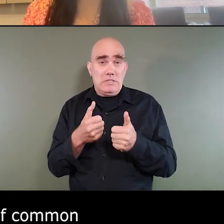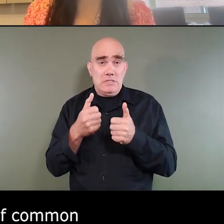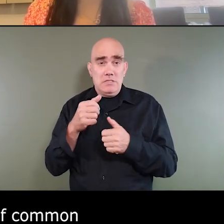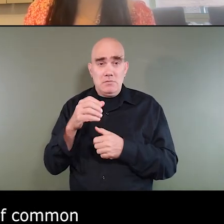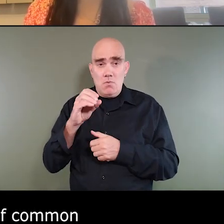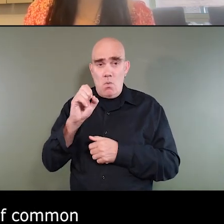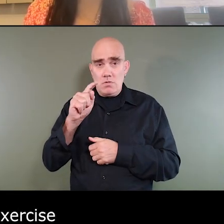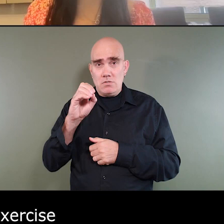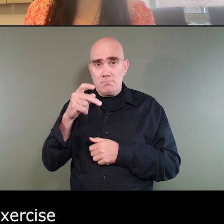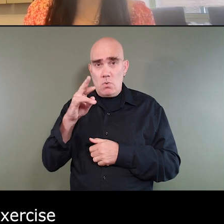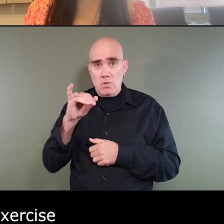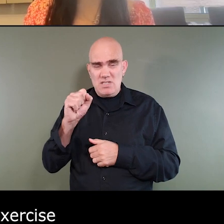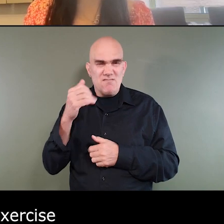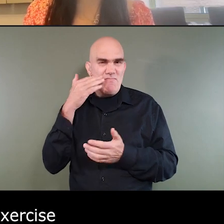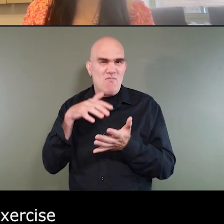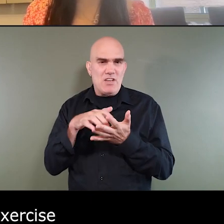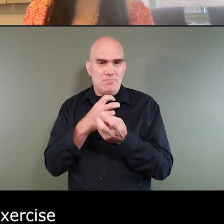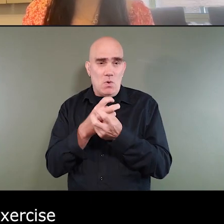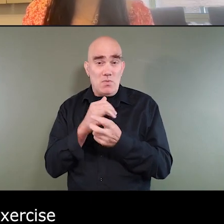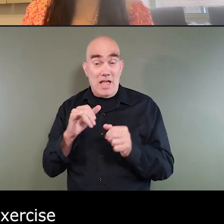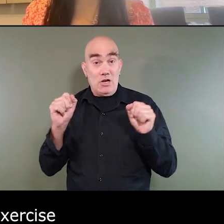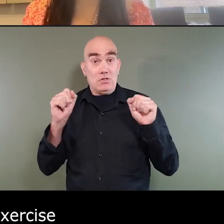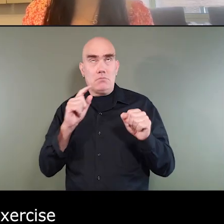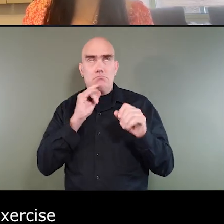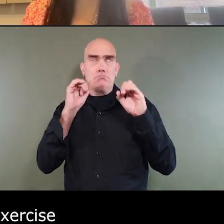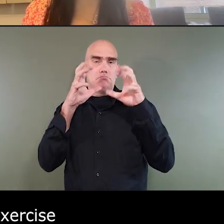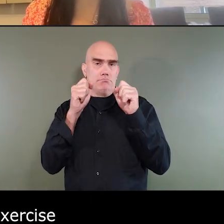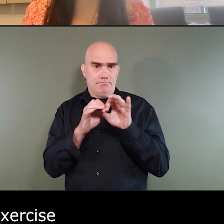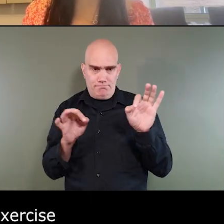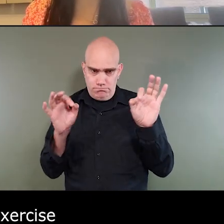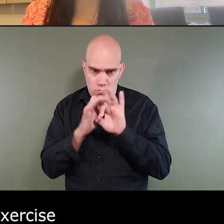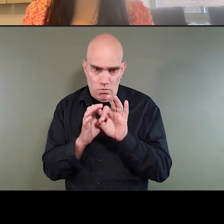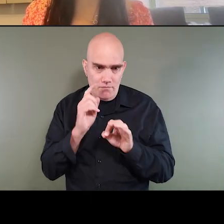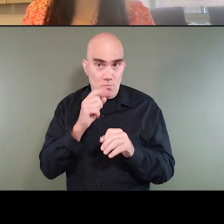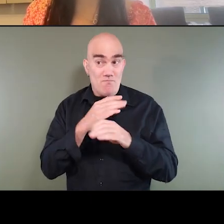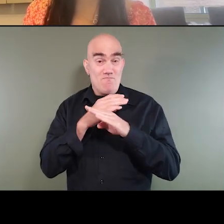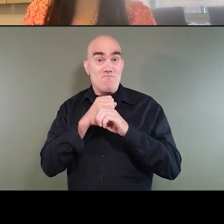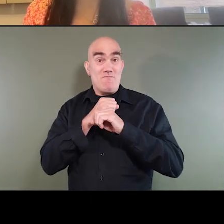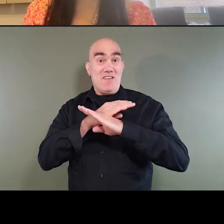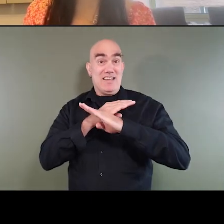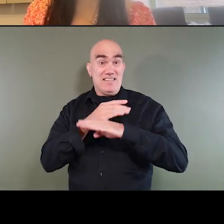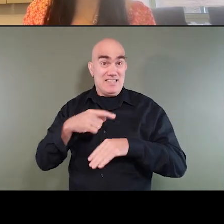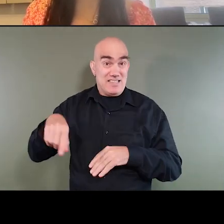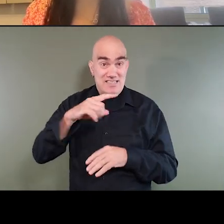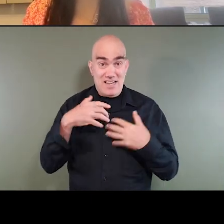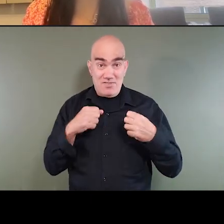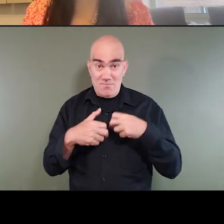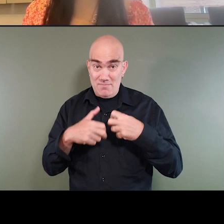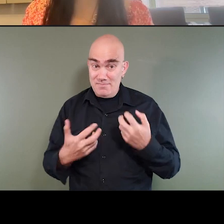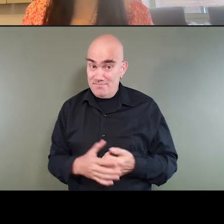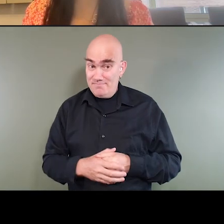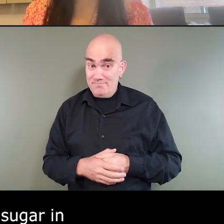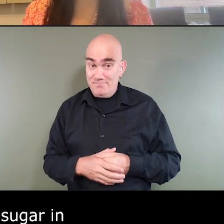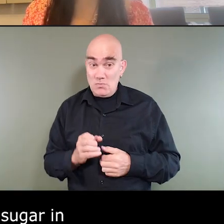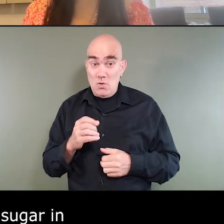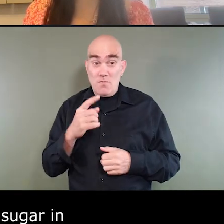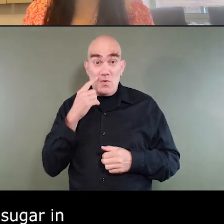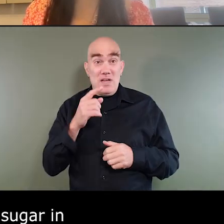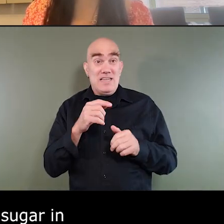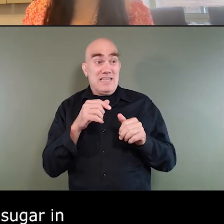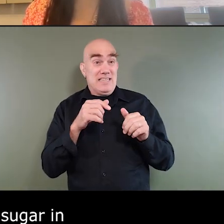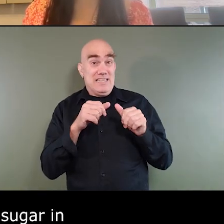or osteoporosis, fragile bones, that exercise is incredibly important for preventing those health problems. So